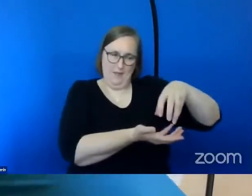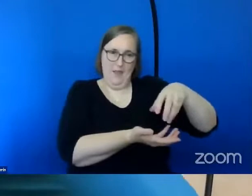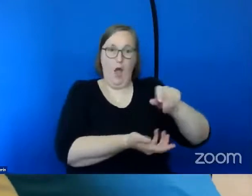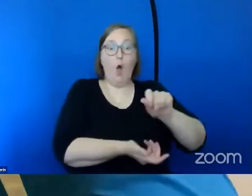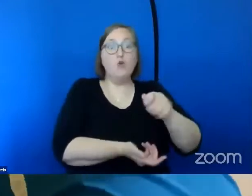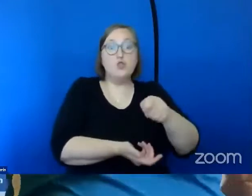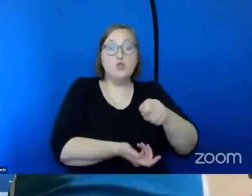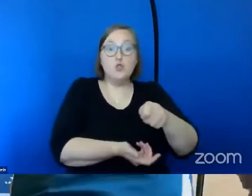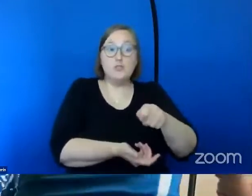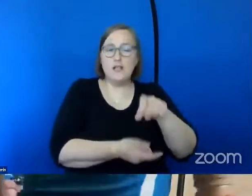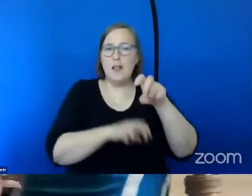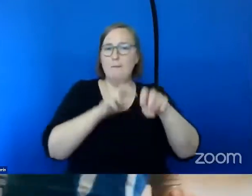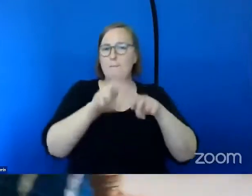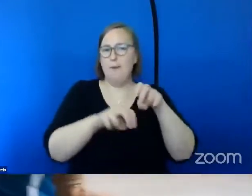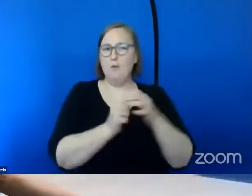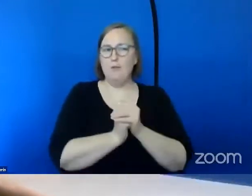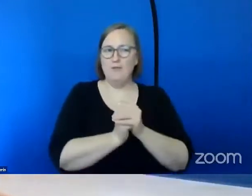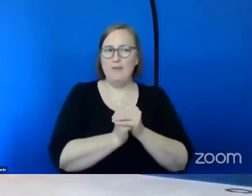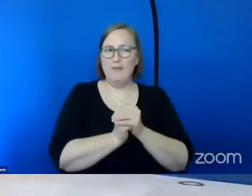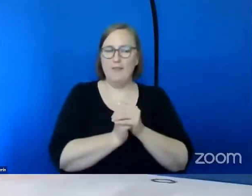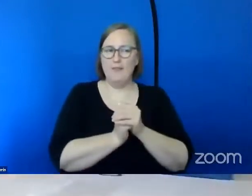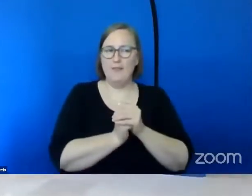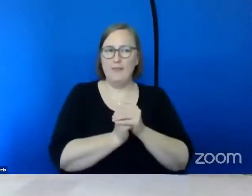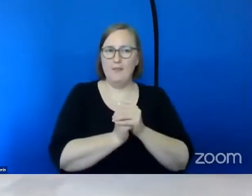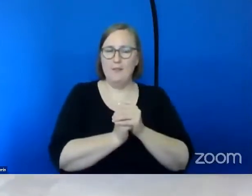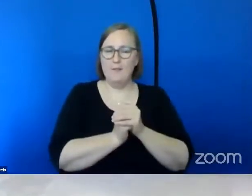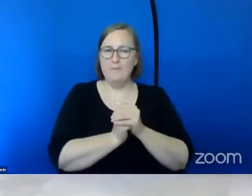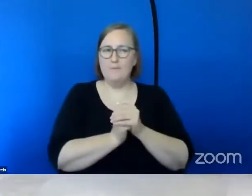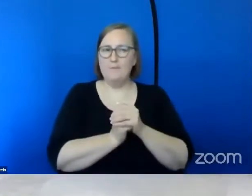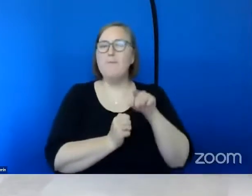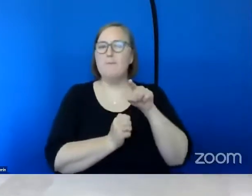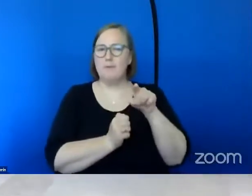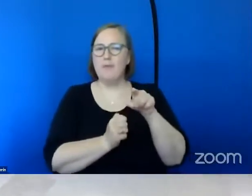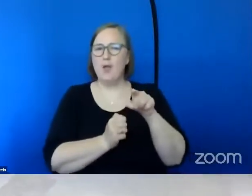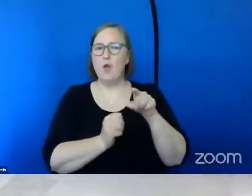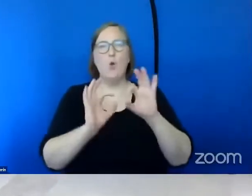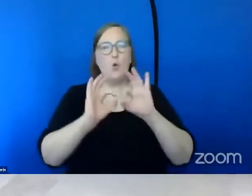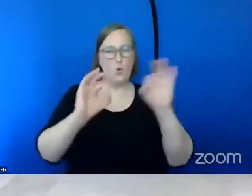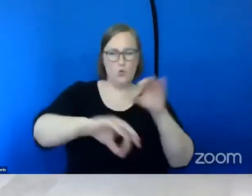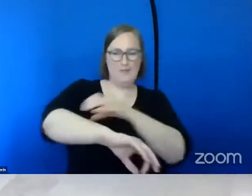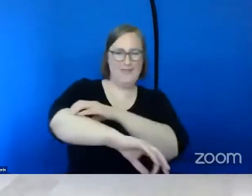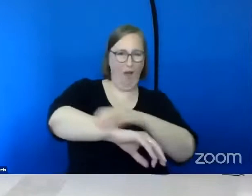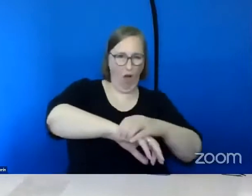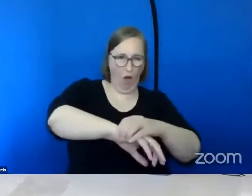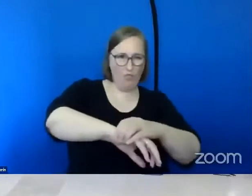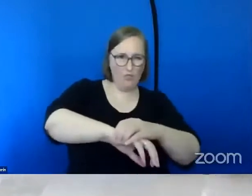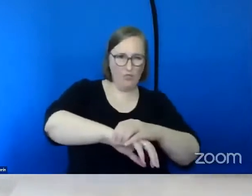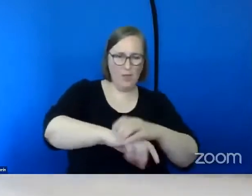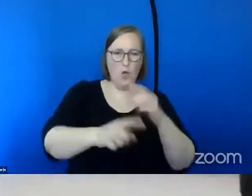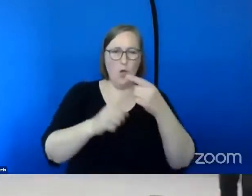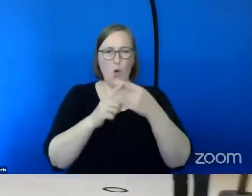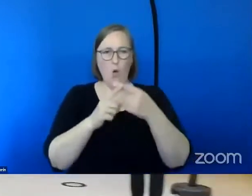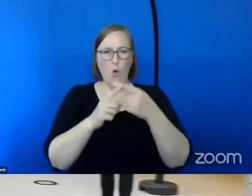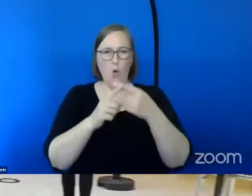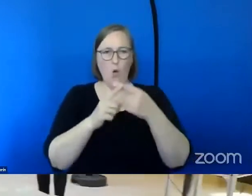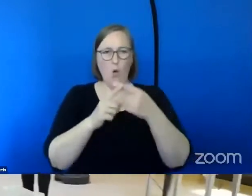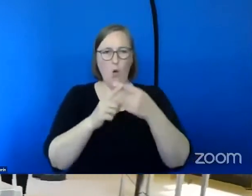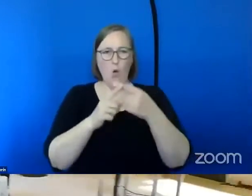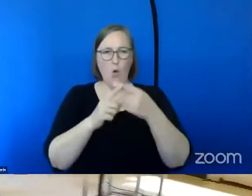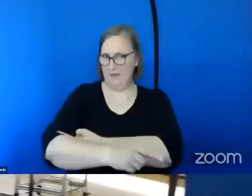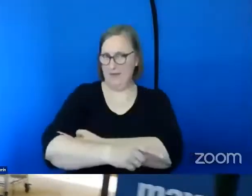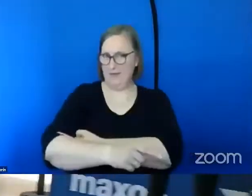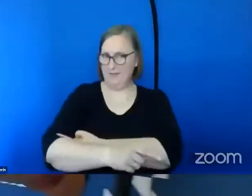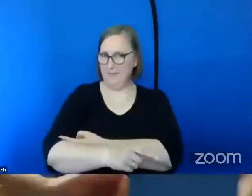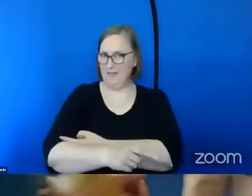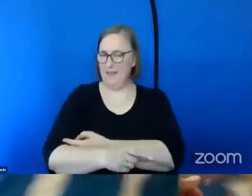impressed to see that. Easy opening, easy closing. USB stick, 1:12 on the clock.